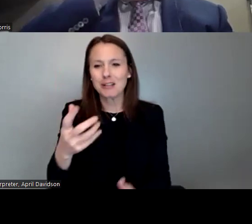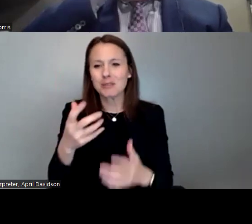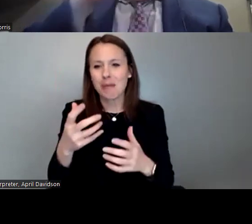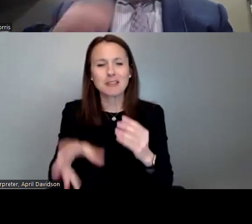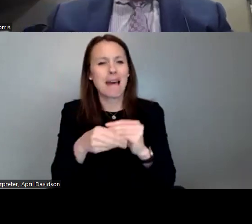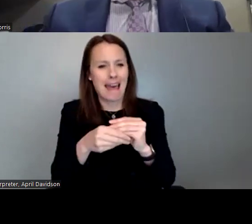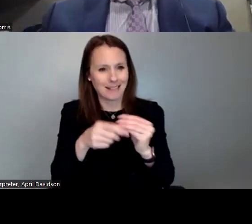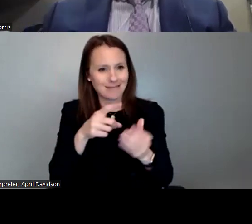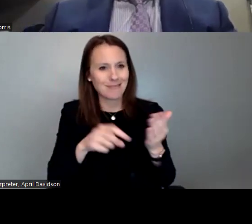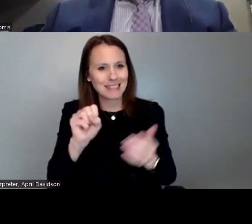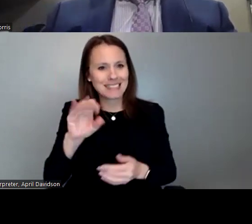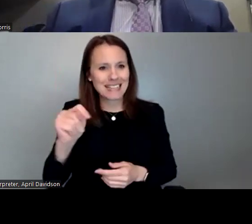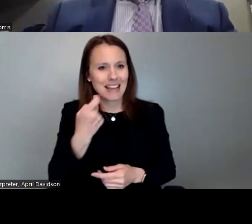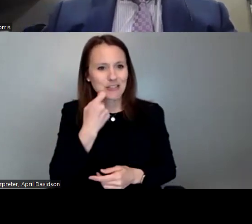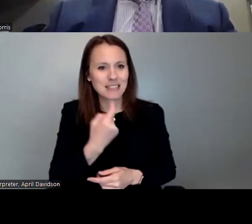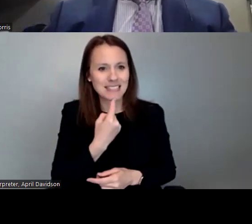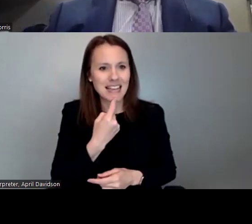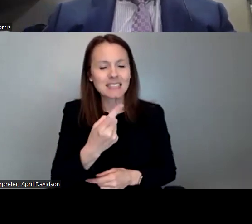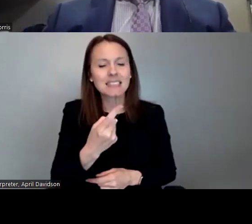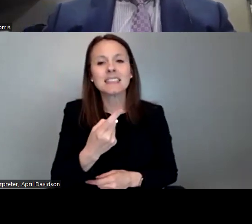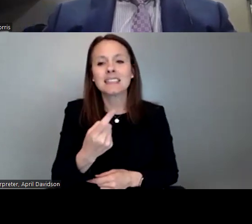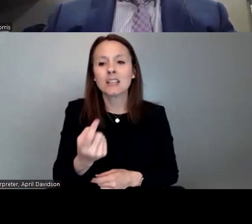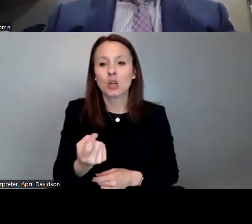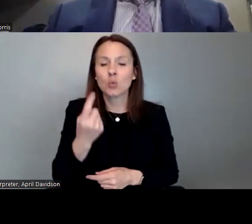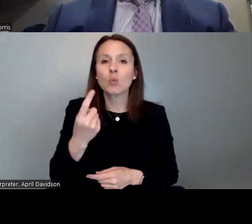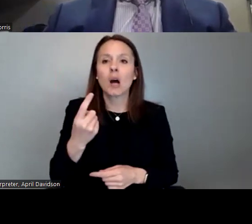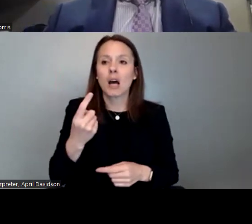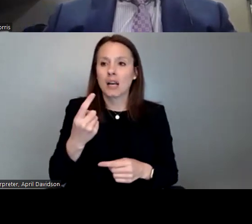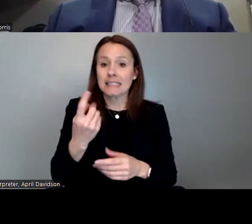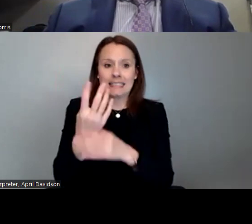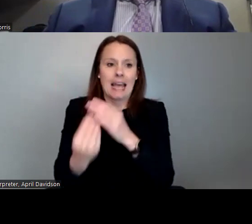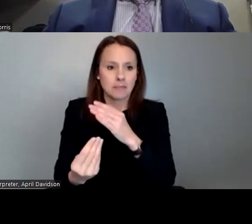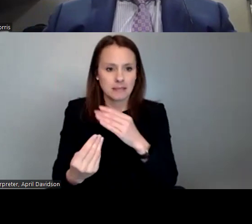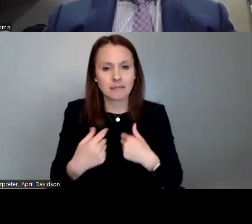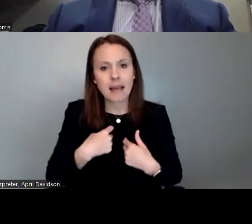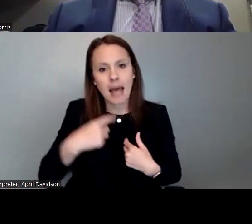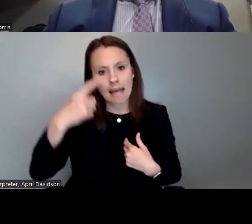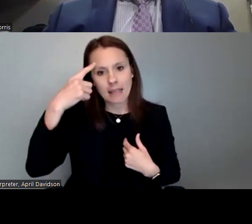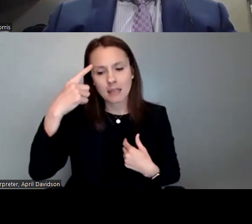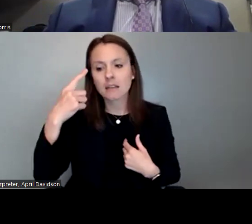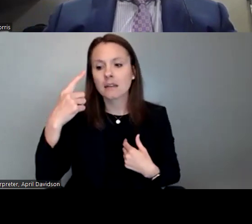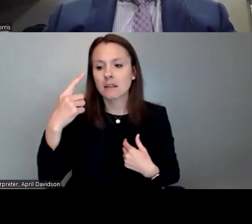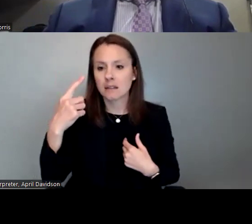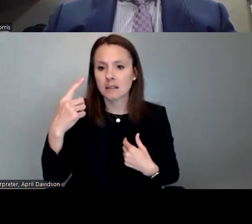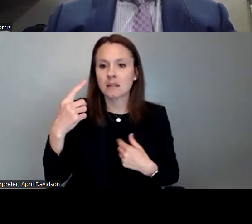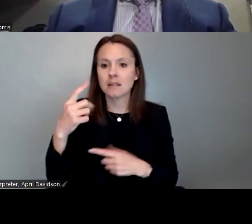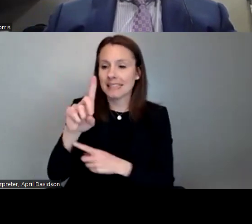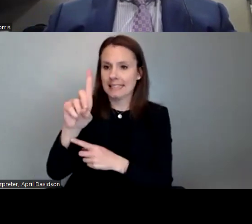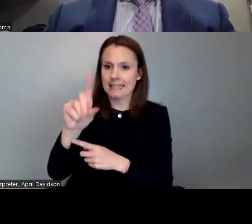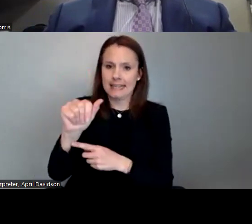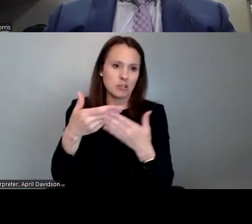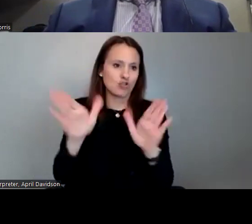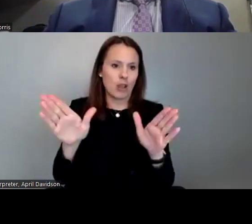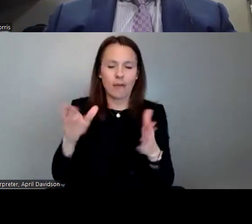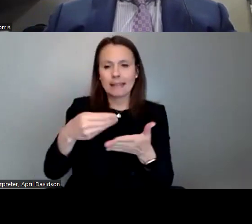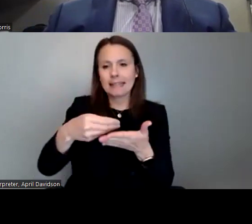what Scott was saying. And one of the issues, I think one of the gaps is that disability in general is